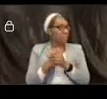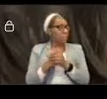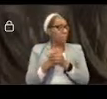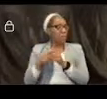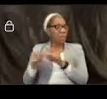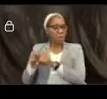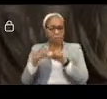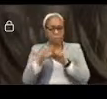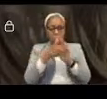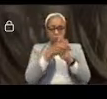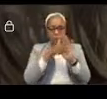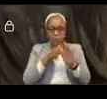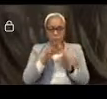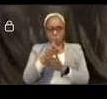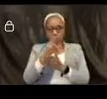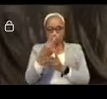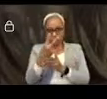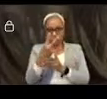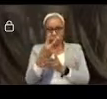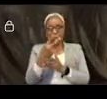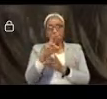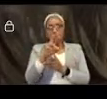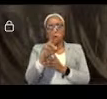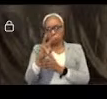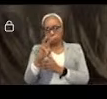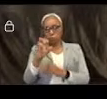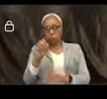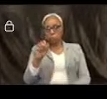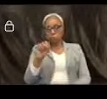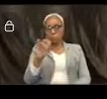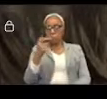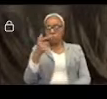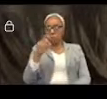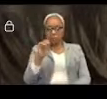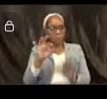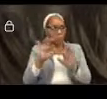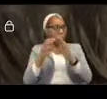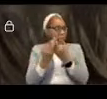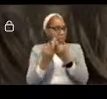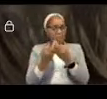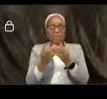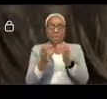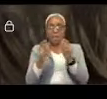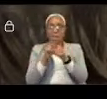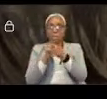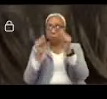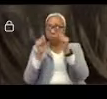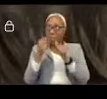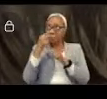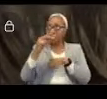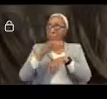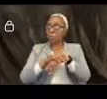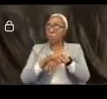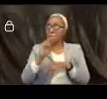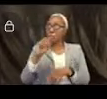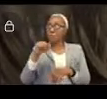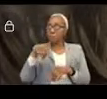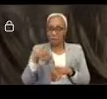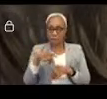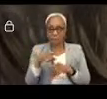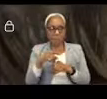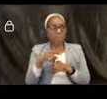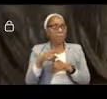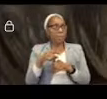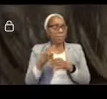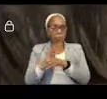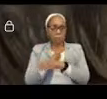zoned R2 single family. There's a large, as you can see on the map, area of commercial that's across the street